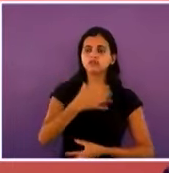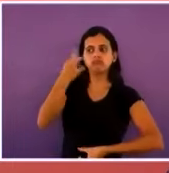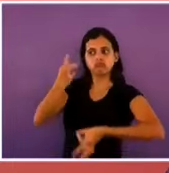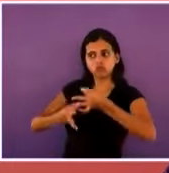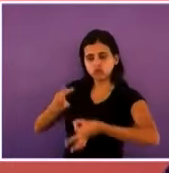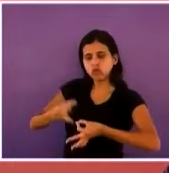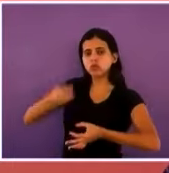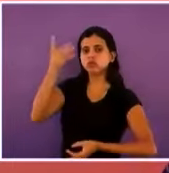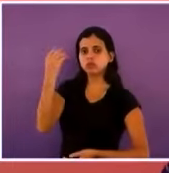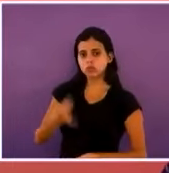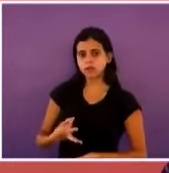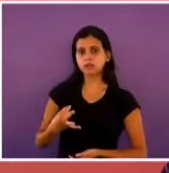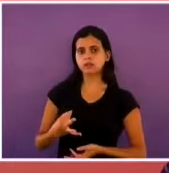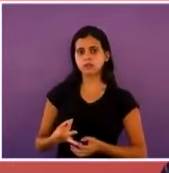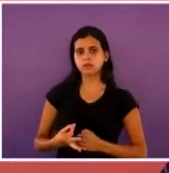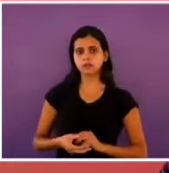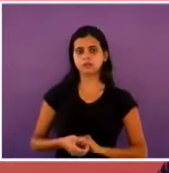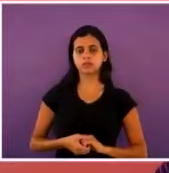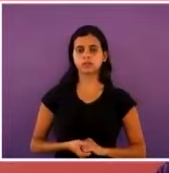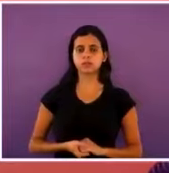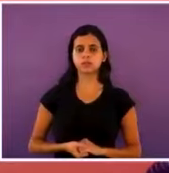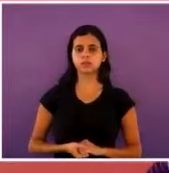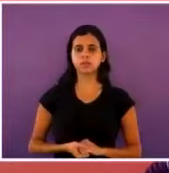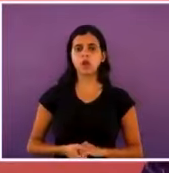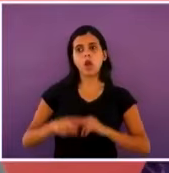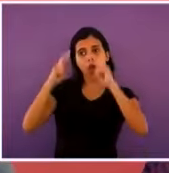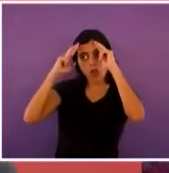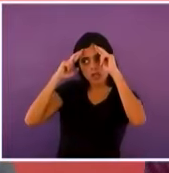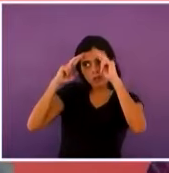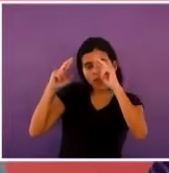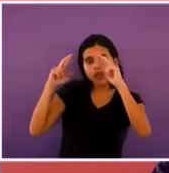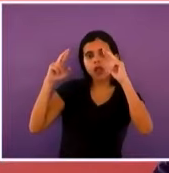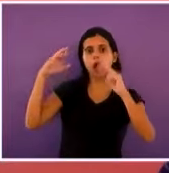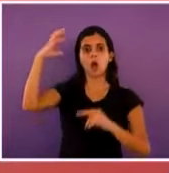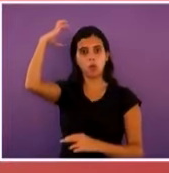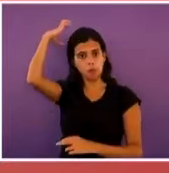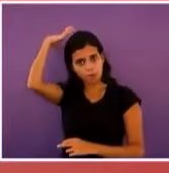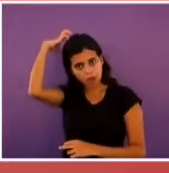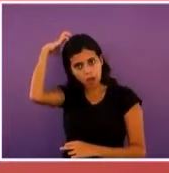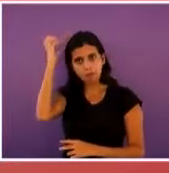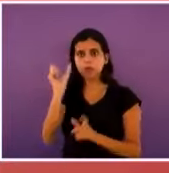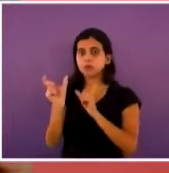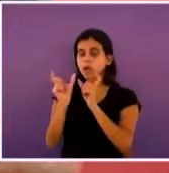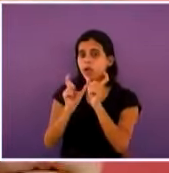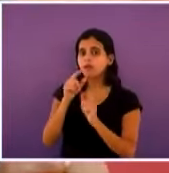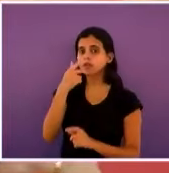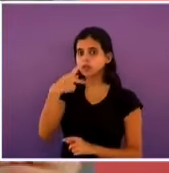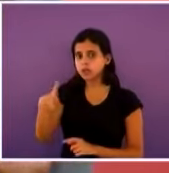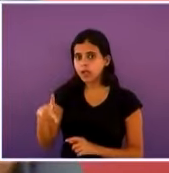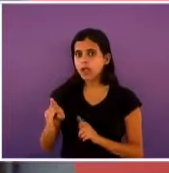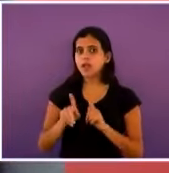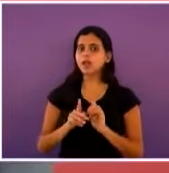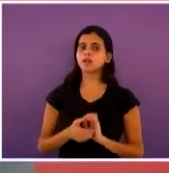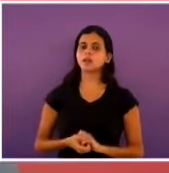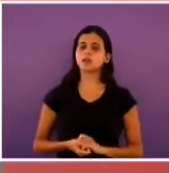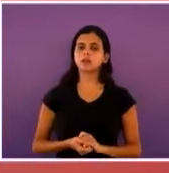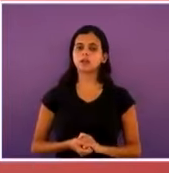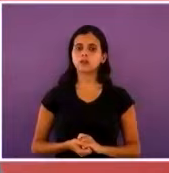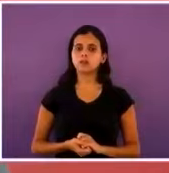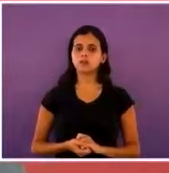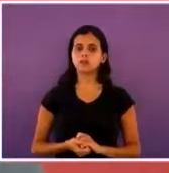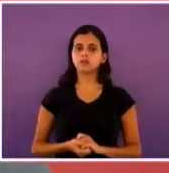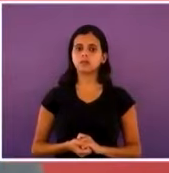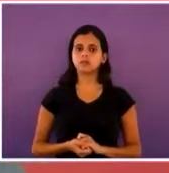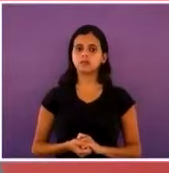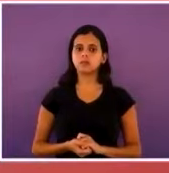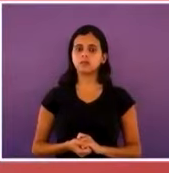ele. Respect what he wants to say. Respeitar aquilo que ele tem a dizer. But not being confused in